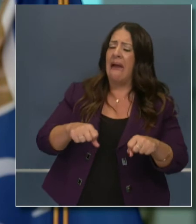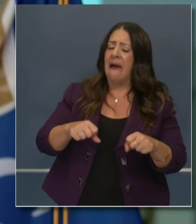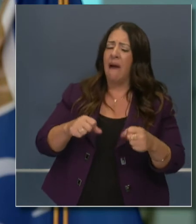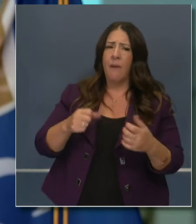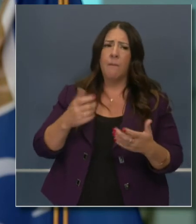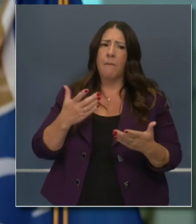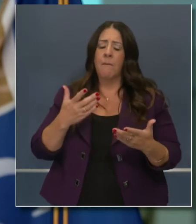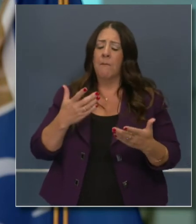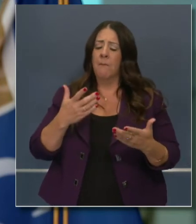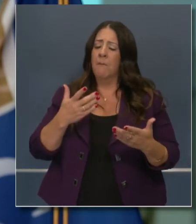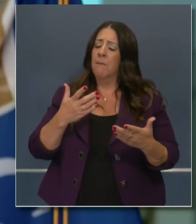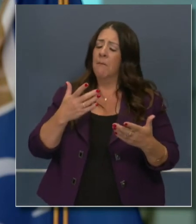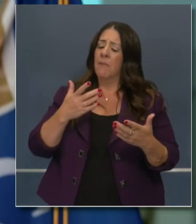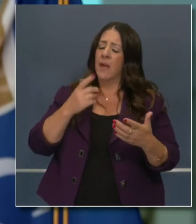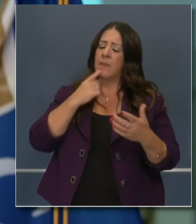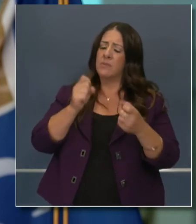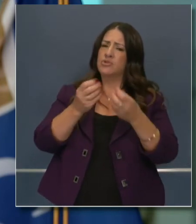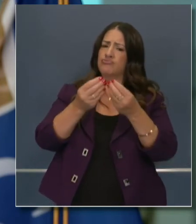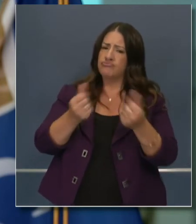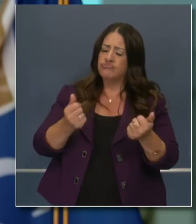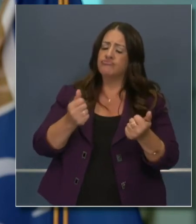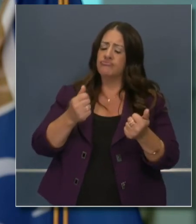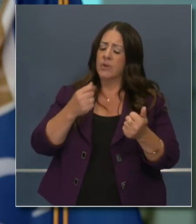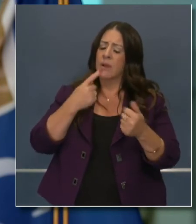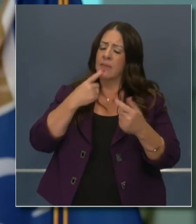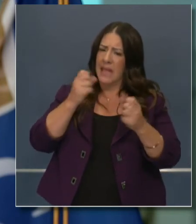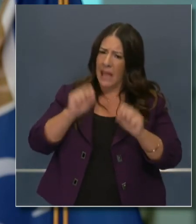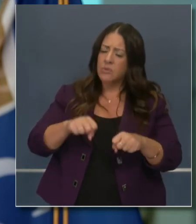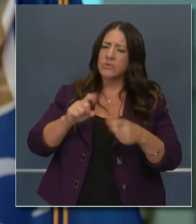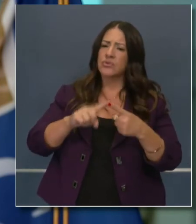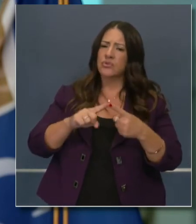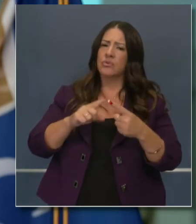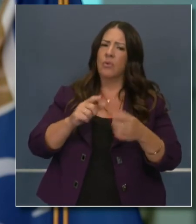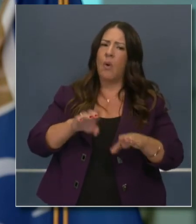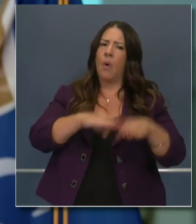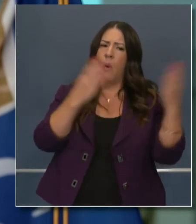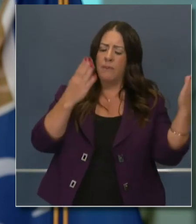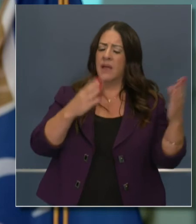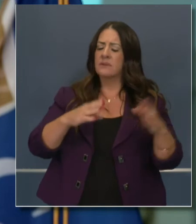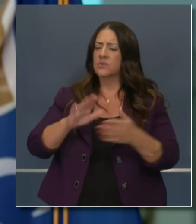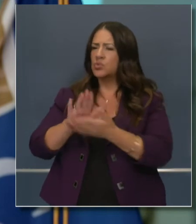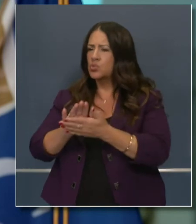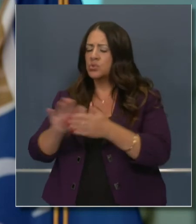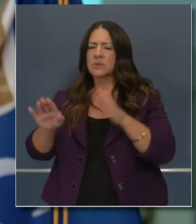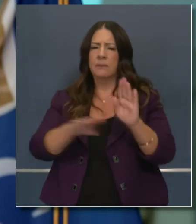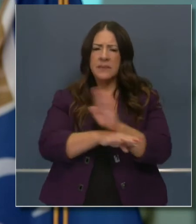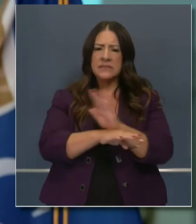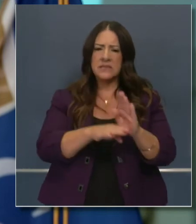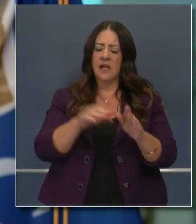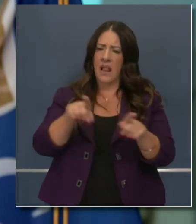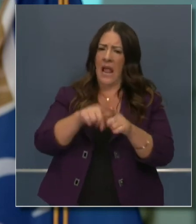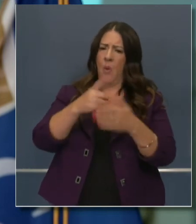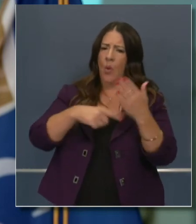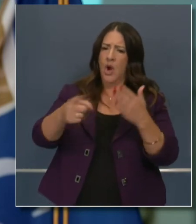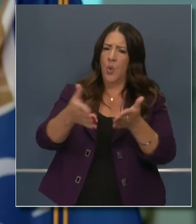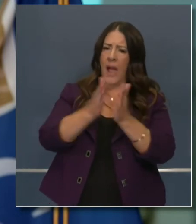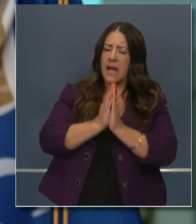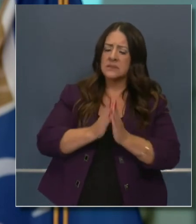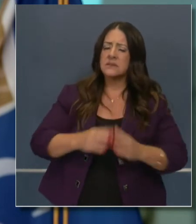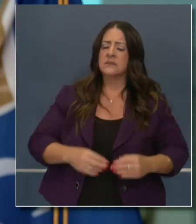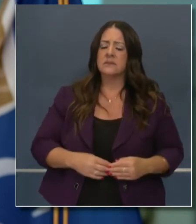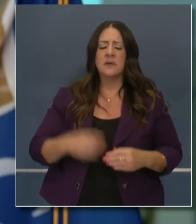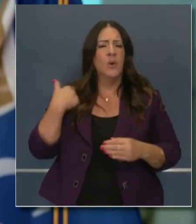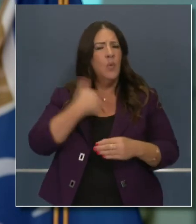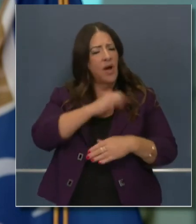the concerns that you raised in your inquiry, and that's fundamental and foundational. We all need